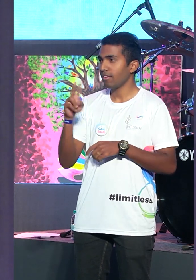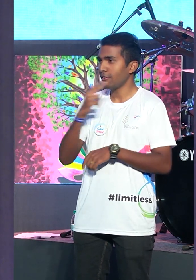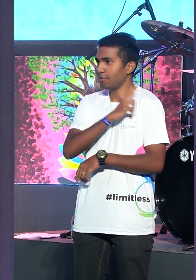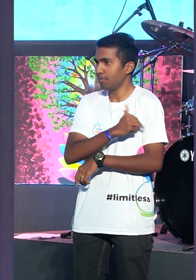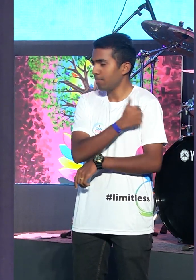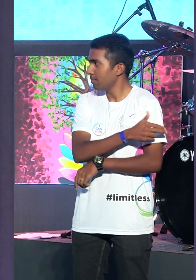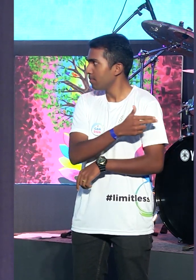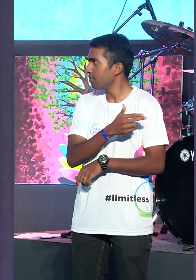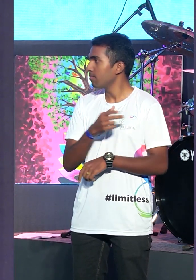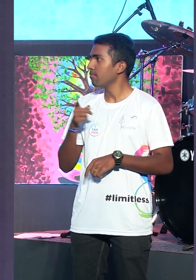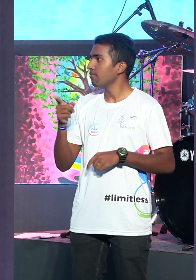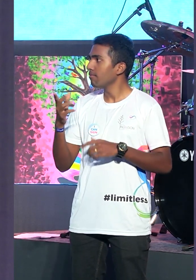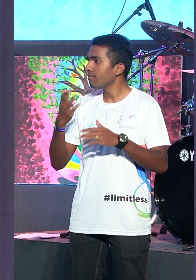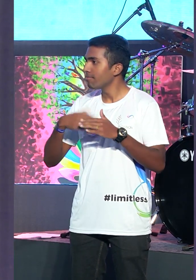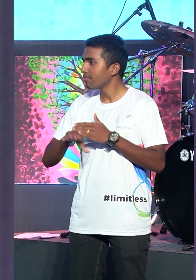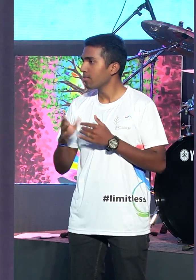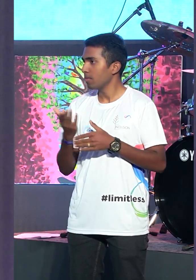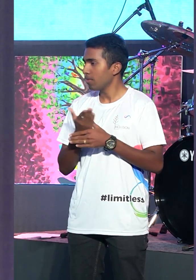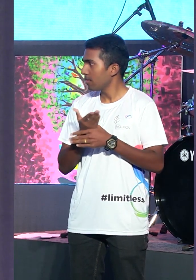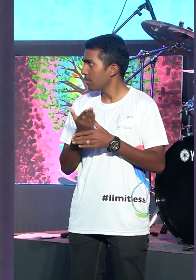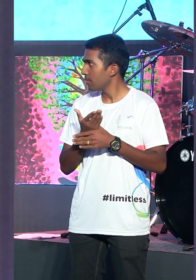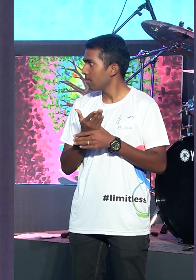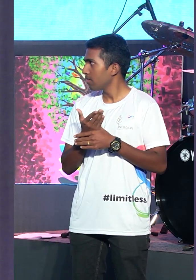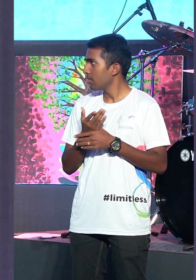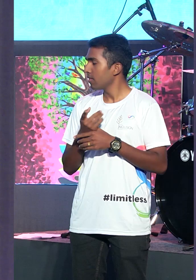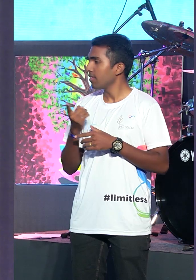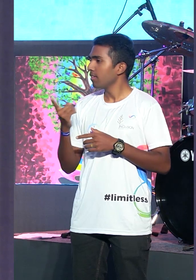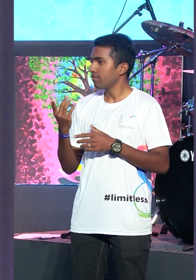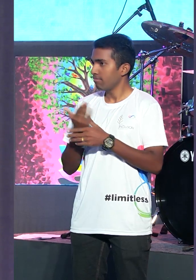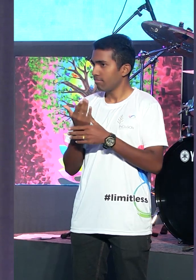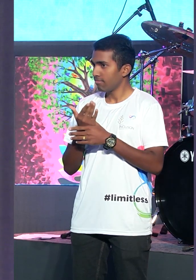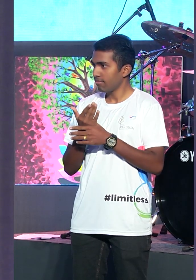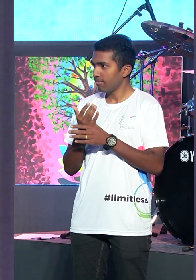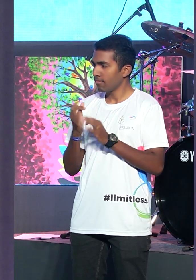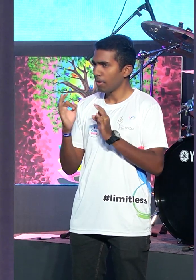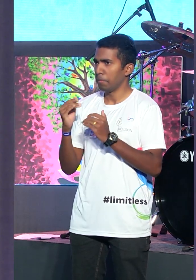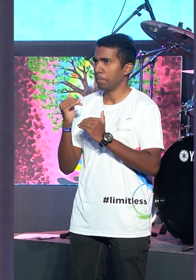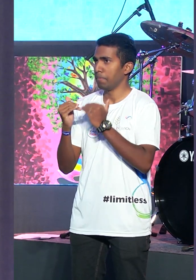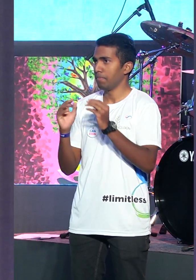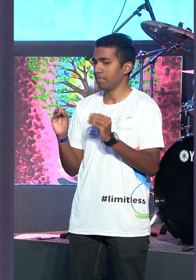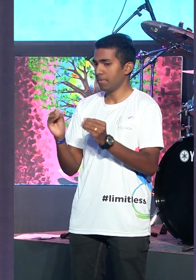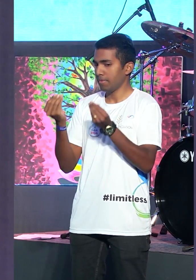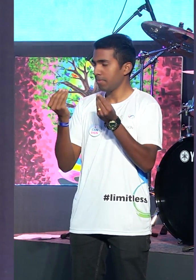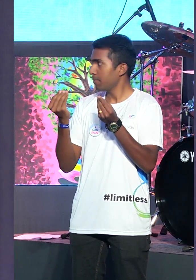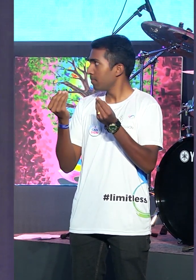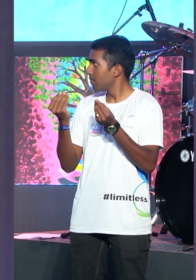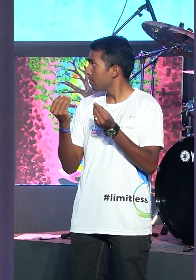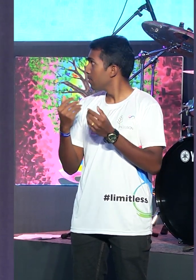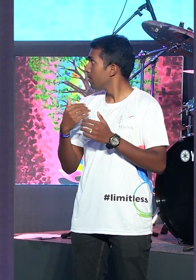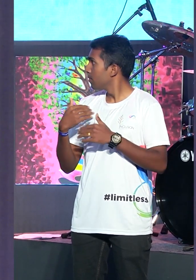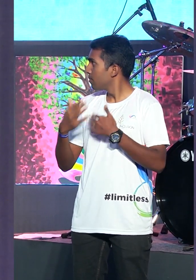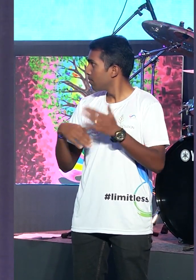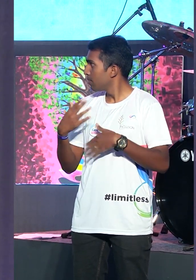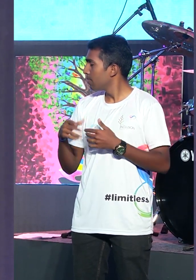worked in medical records department. It was much better there, and the coworkers were all right. Afterwards, I got another job